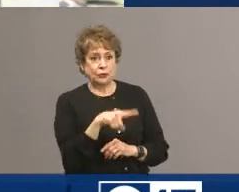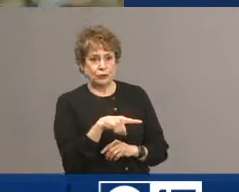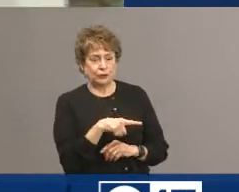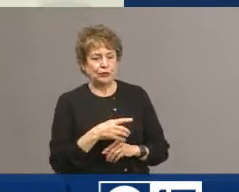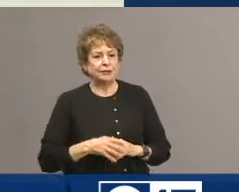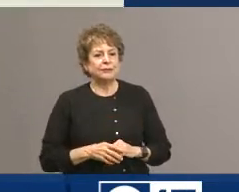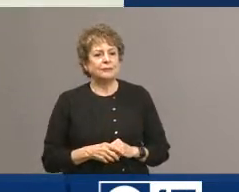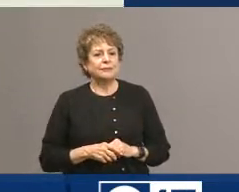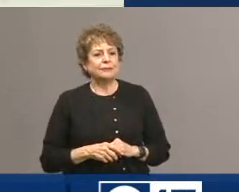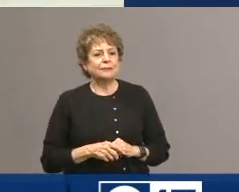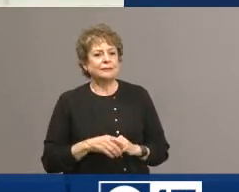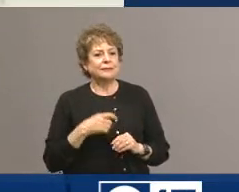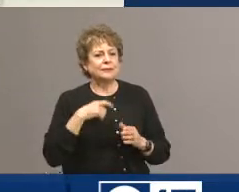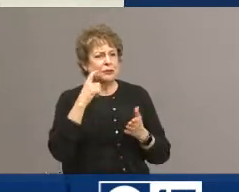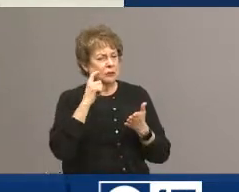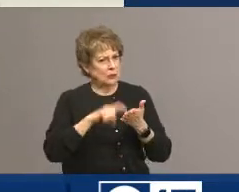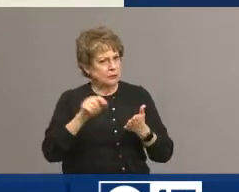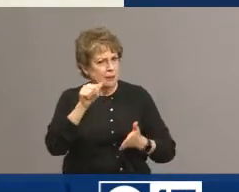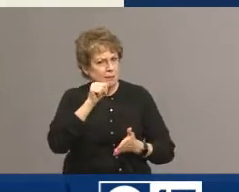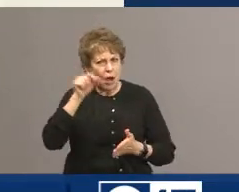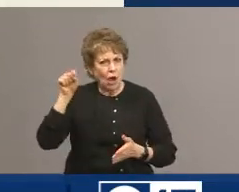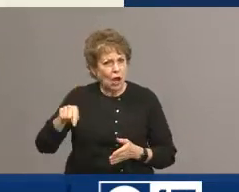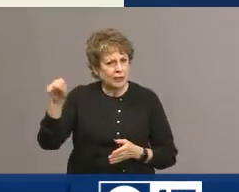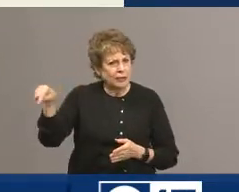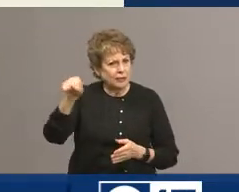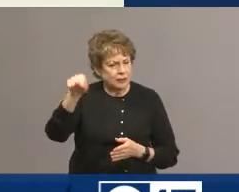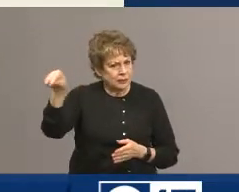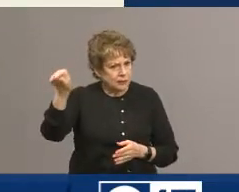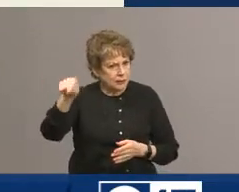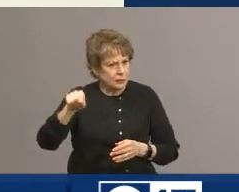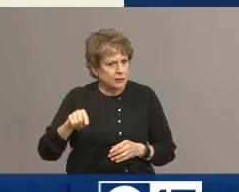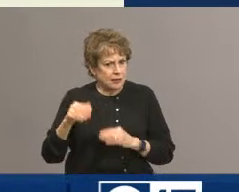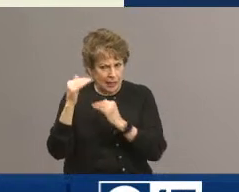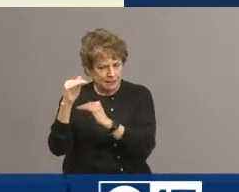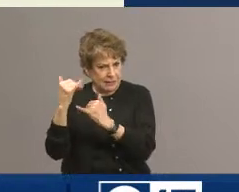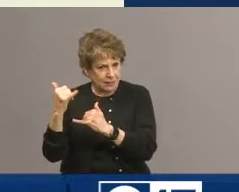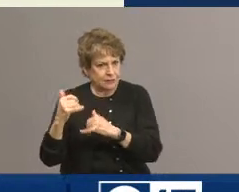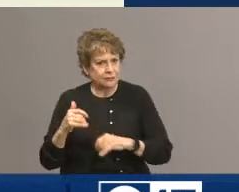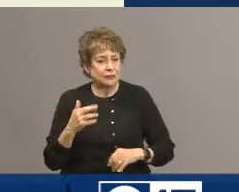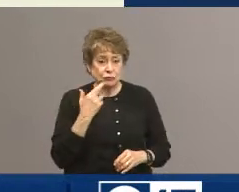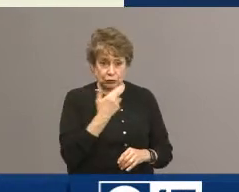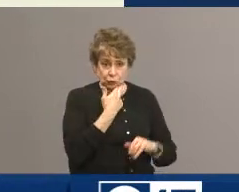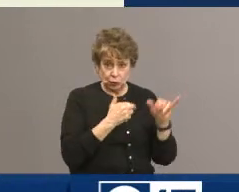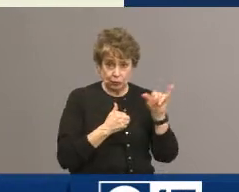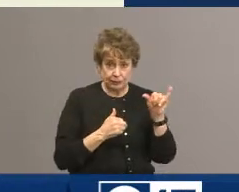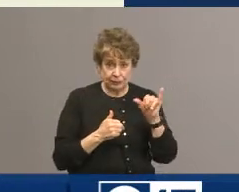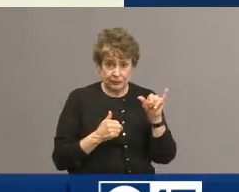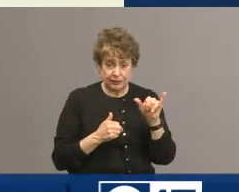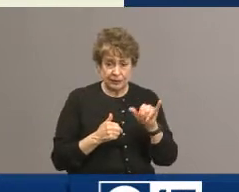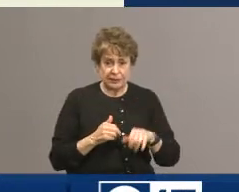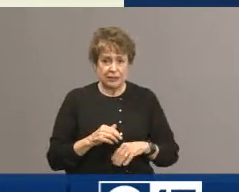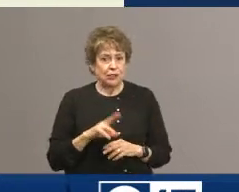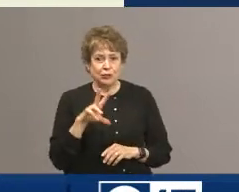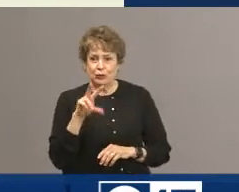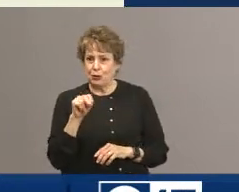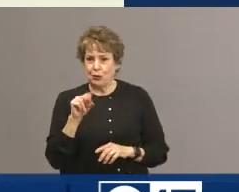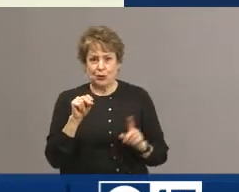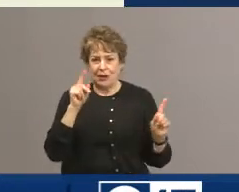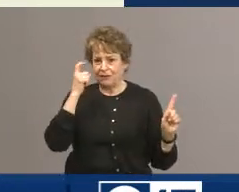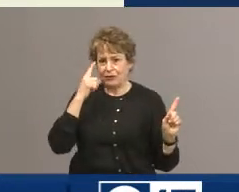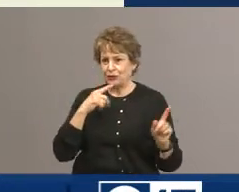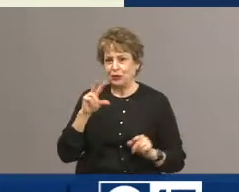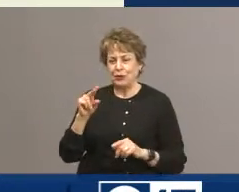same for them? No, this guidance goes specifically to bars and nightclubs and tubing.